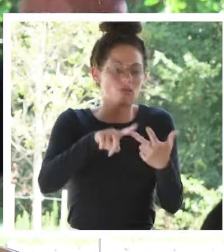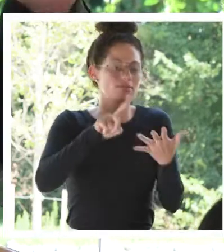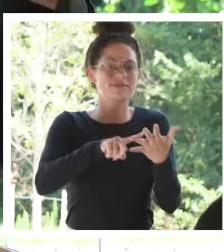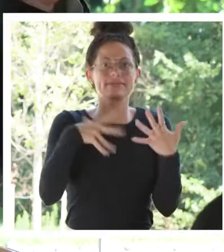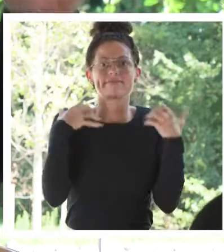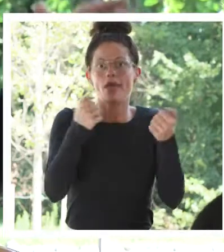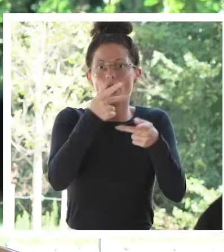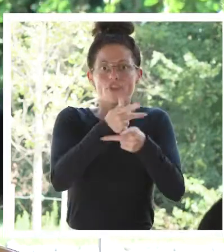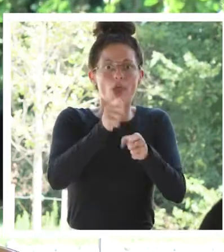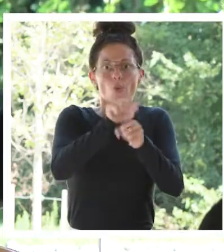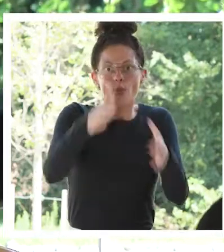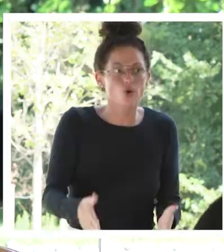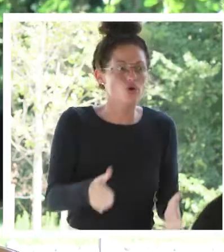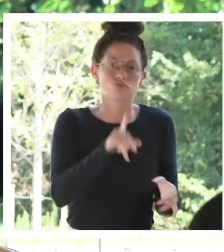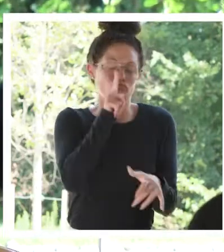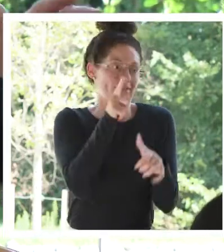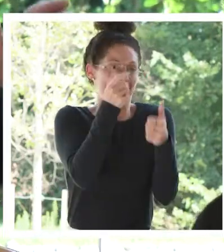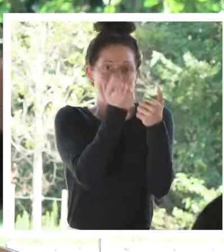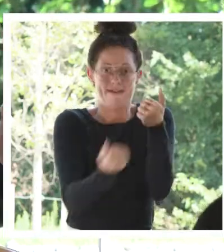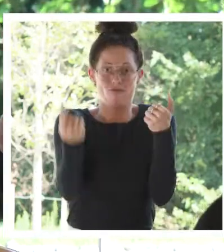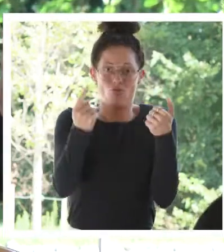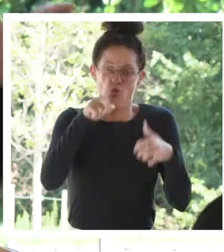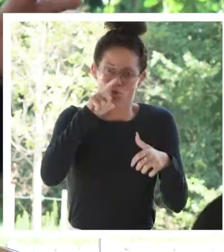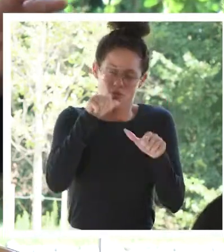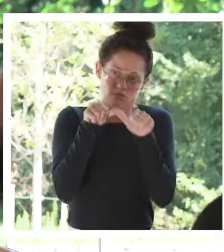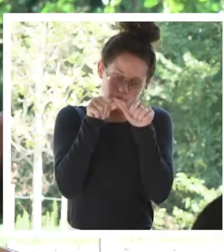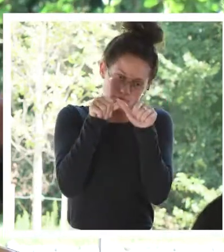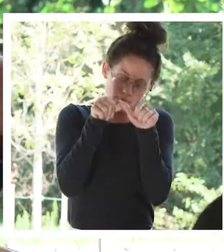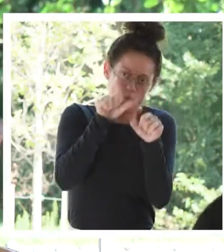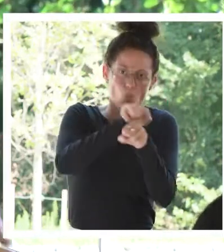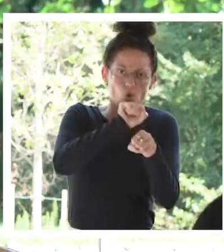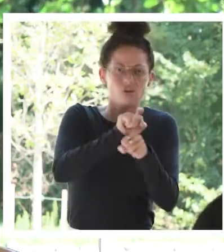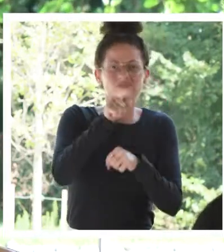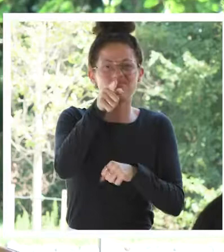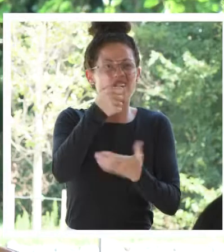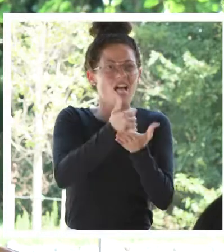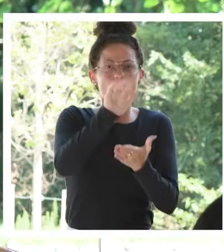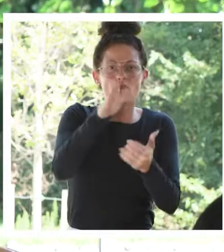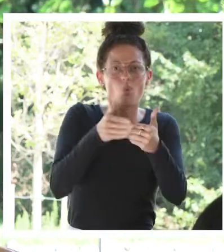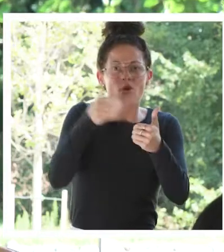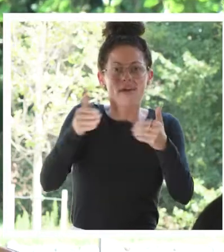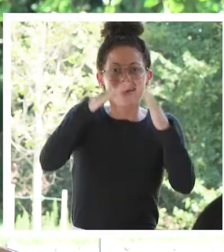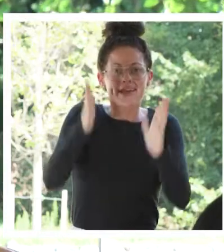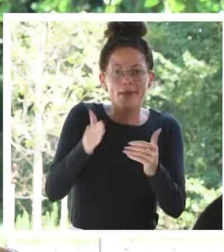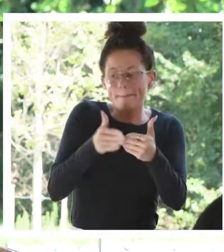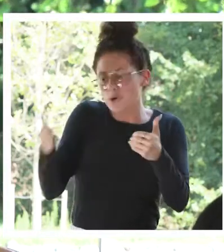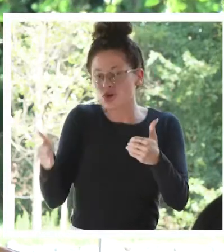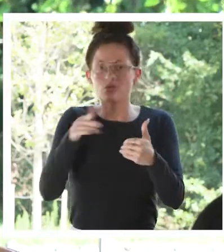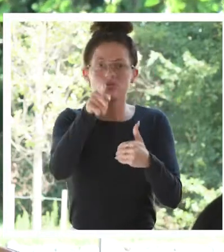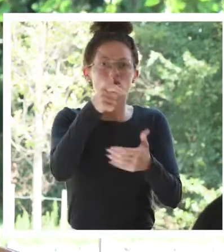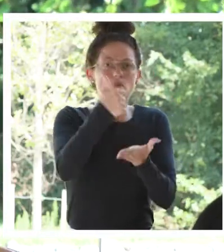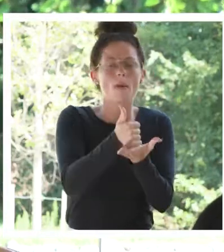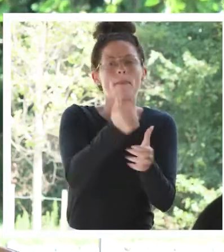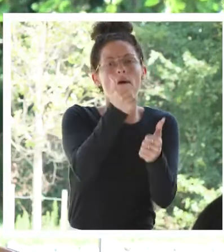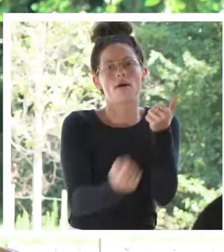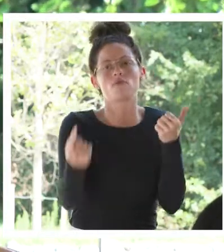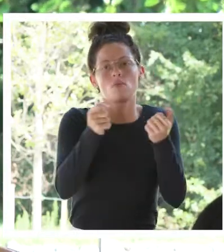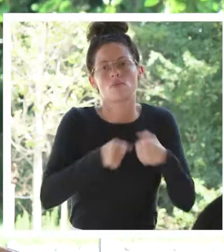who went 24/7 to help their neighbors and to help others throughout our